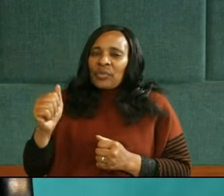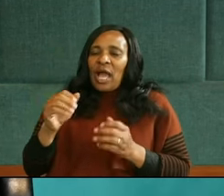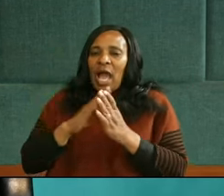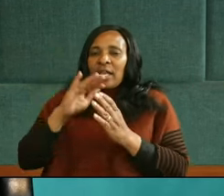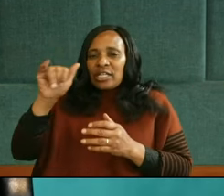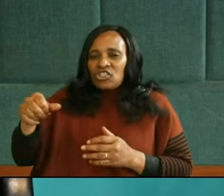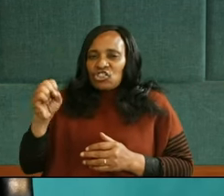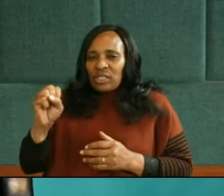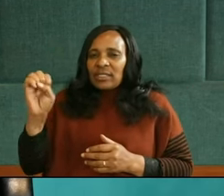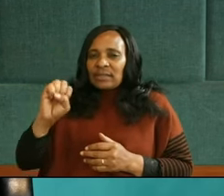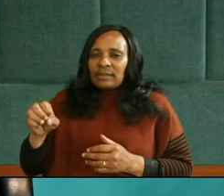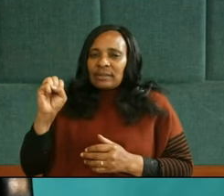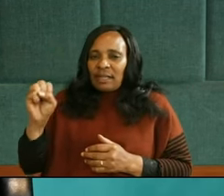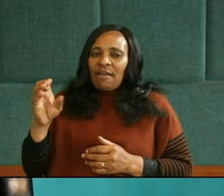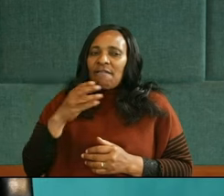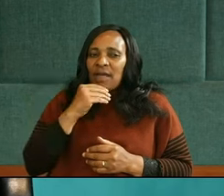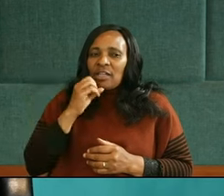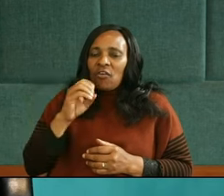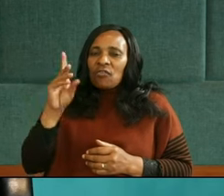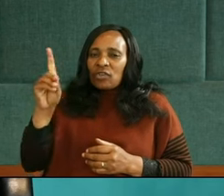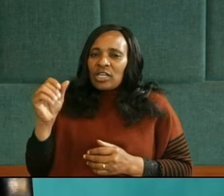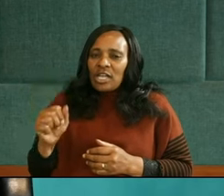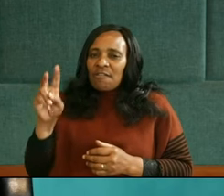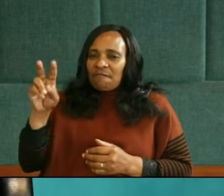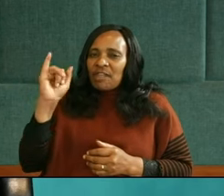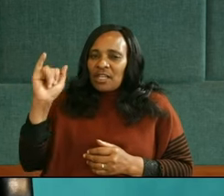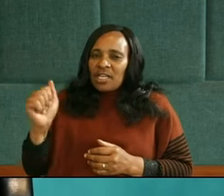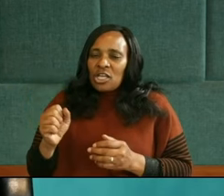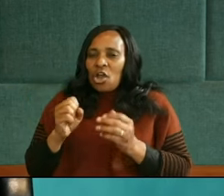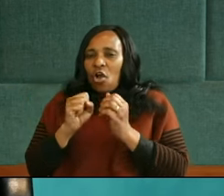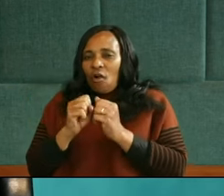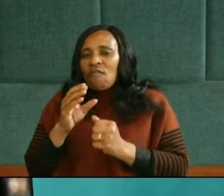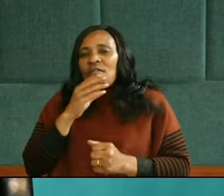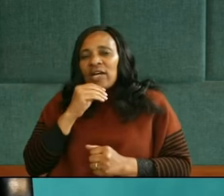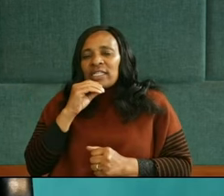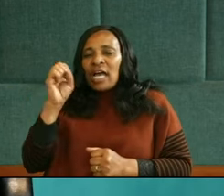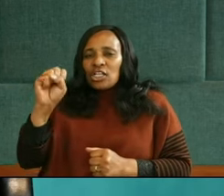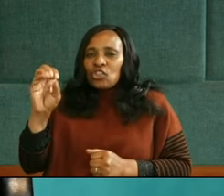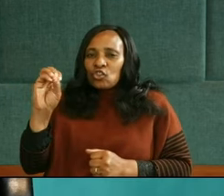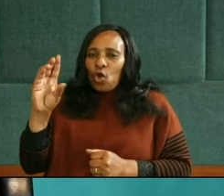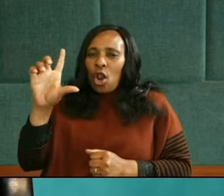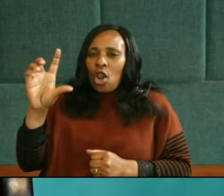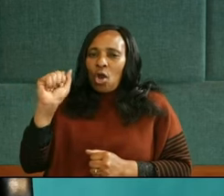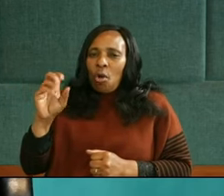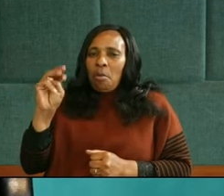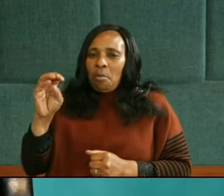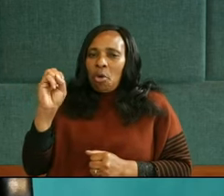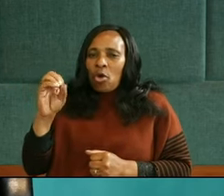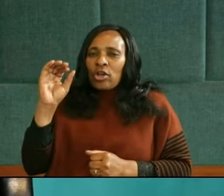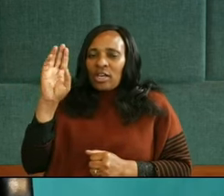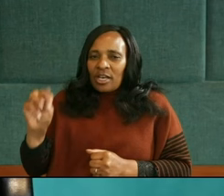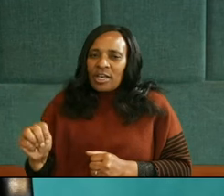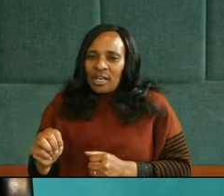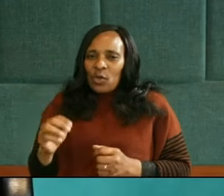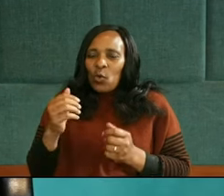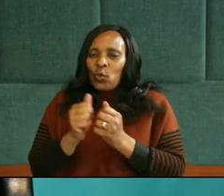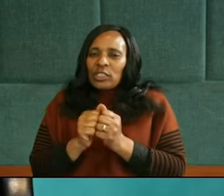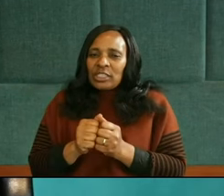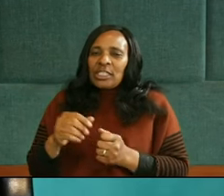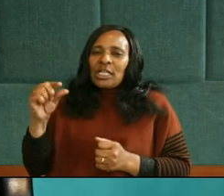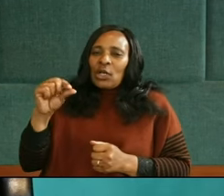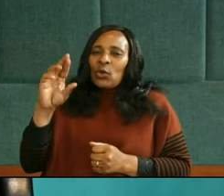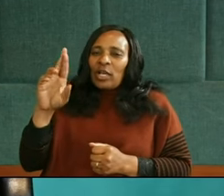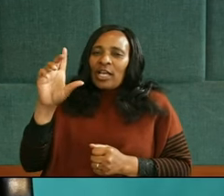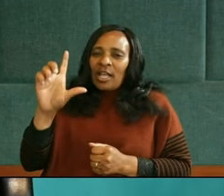King David. David was the father of Solomon, whose mother had been Uriah's wife,